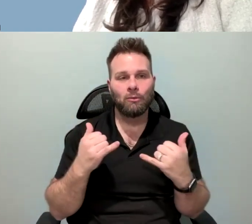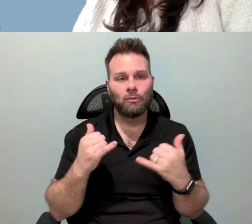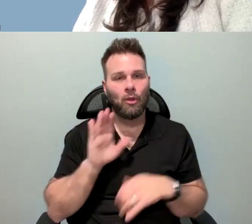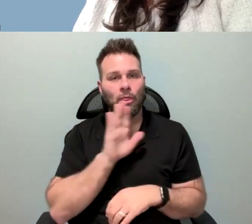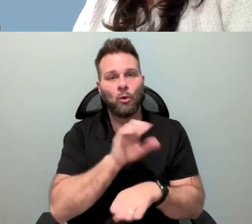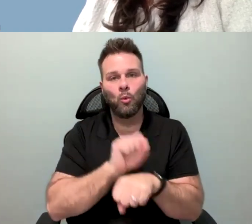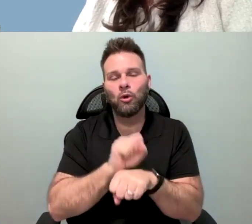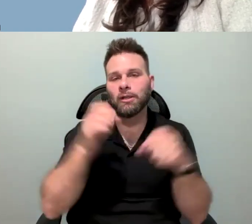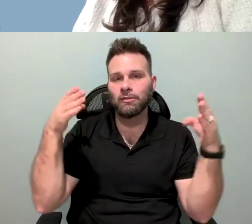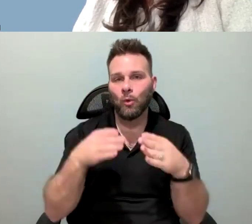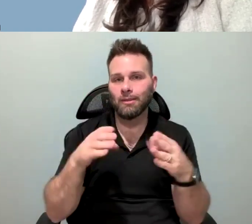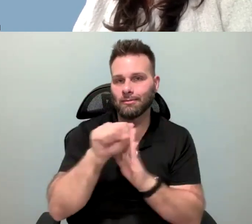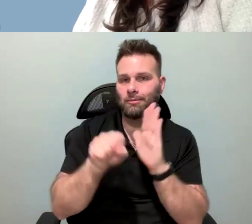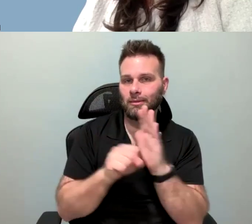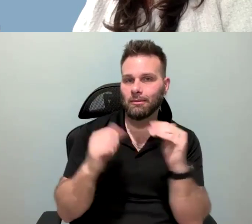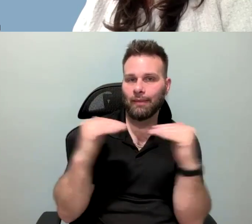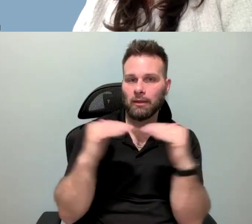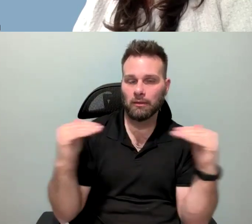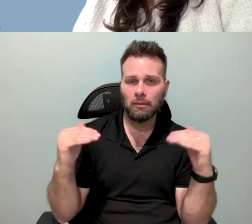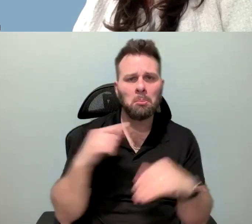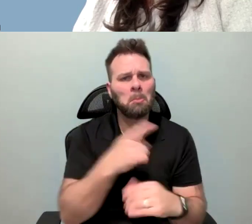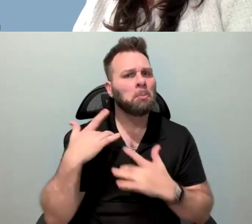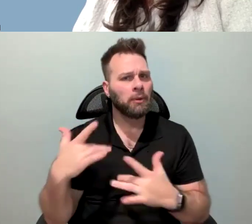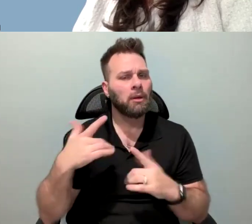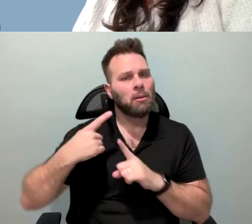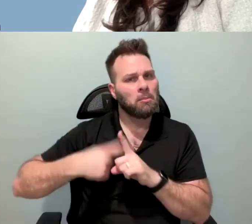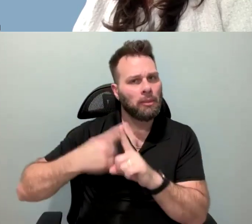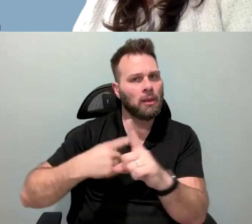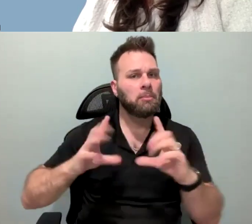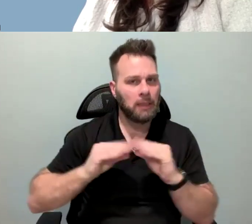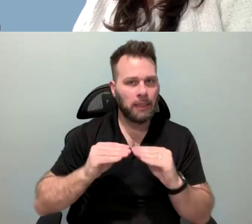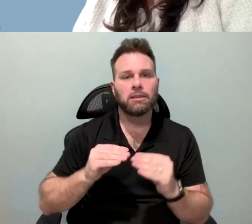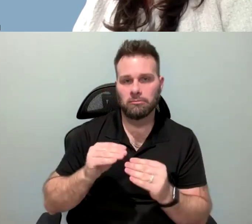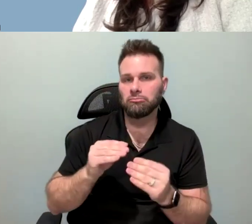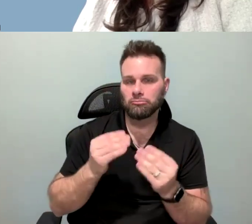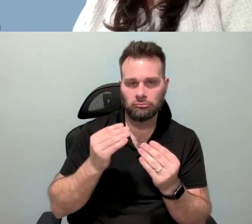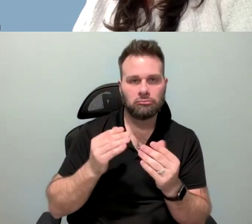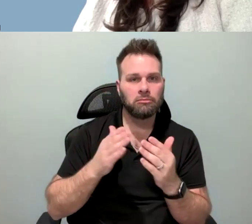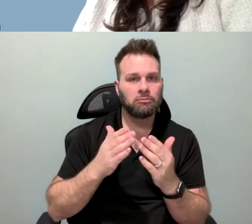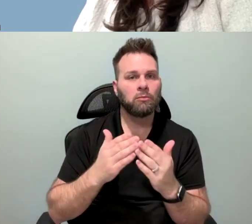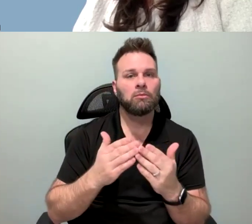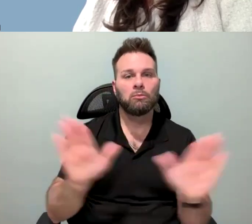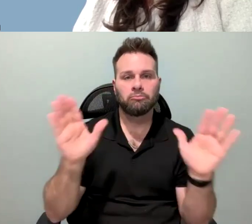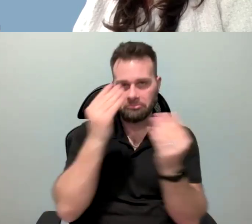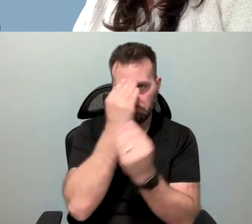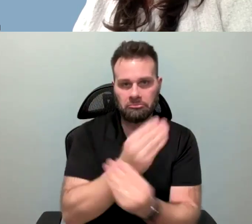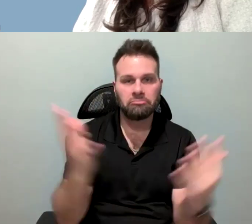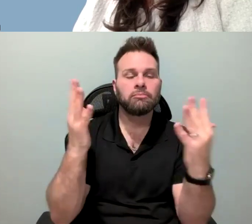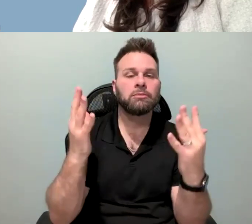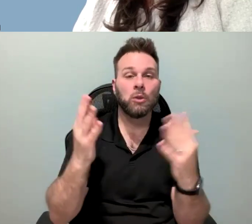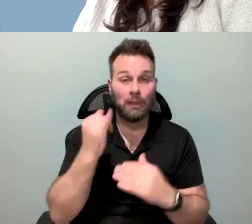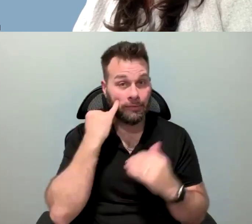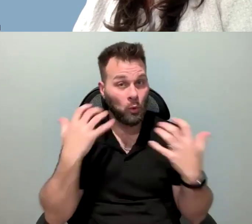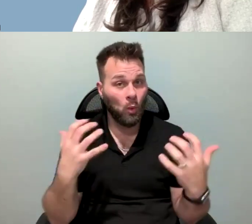They do have monthly board meetings that are published on their website. So if you're interested in